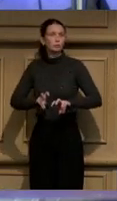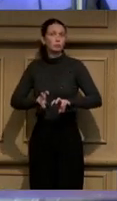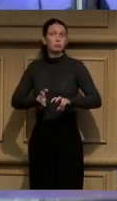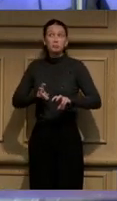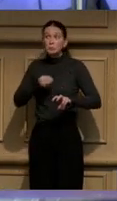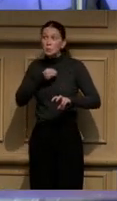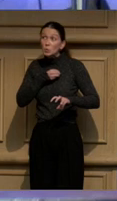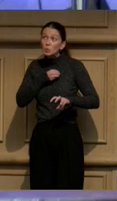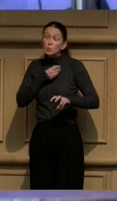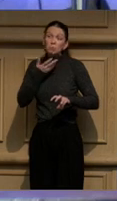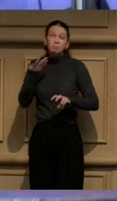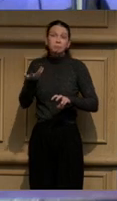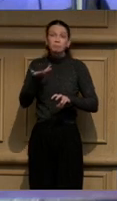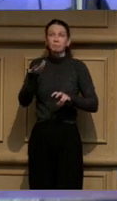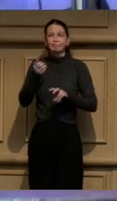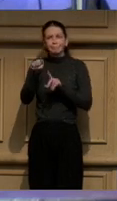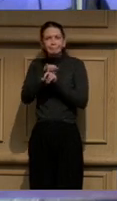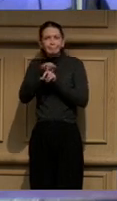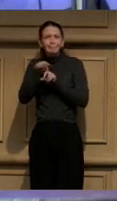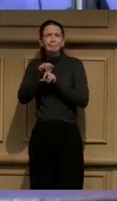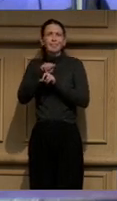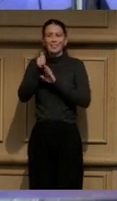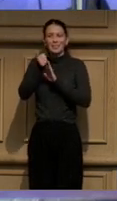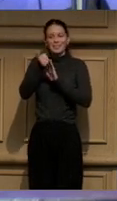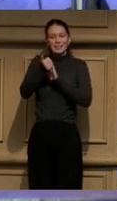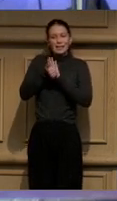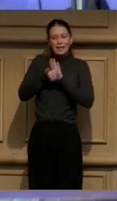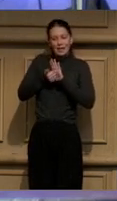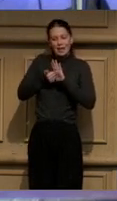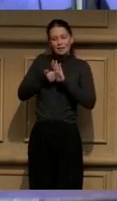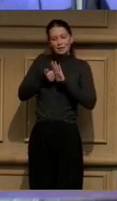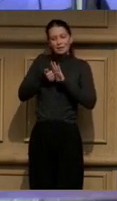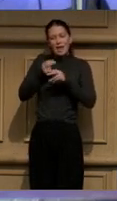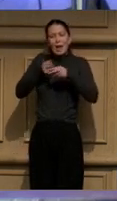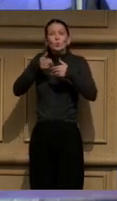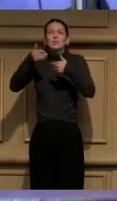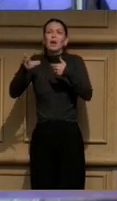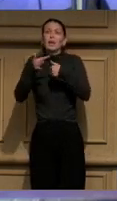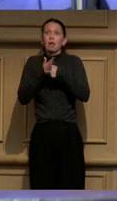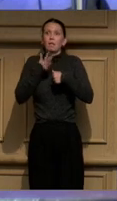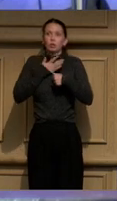work on one's skills outside the kind of frame of production